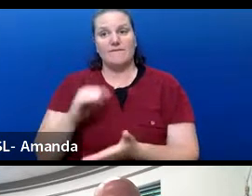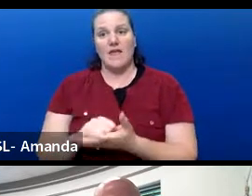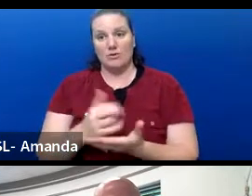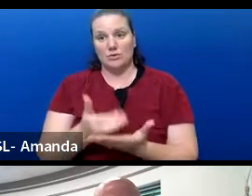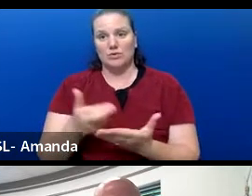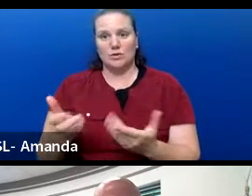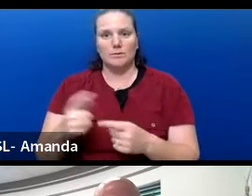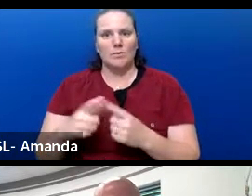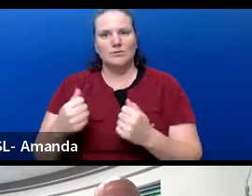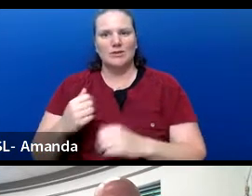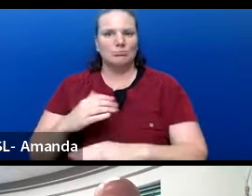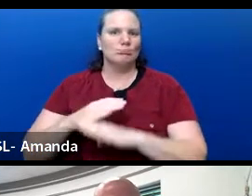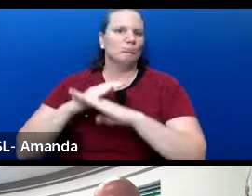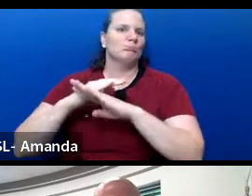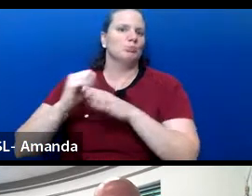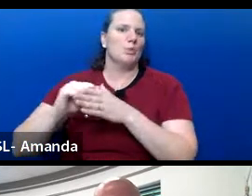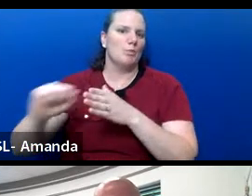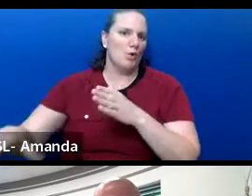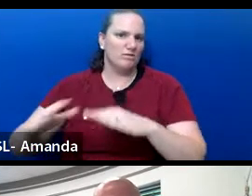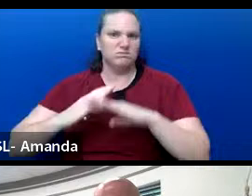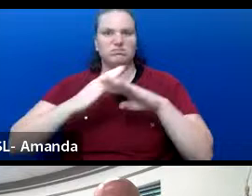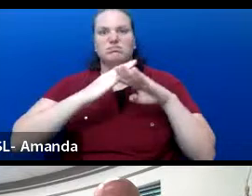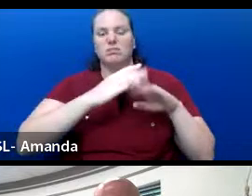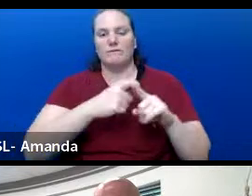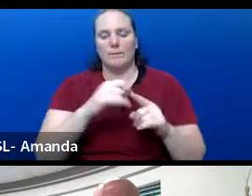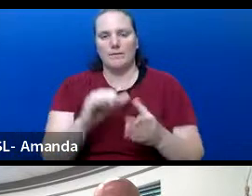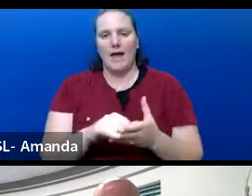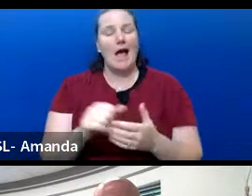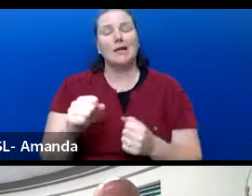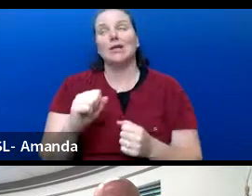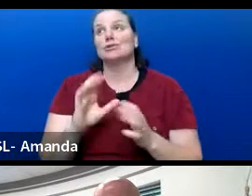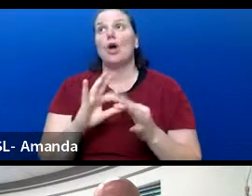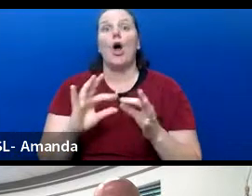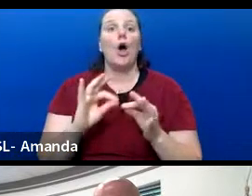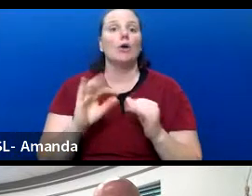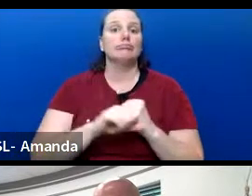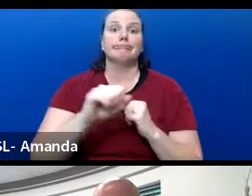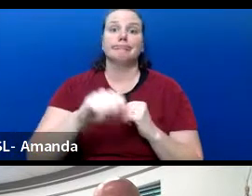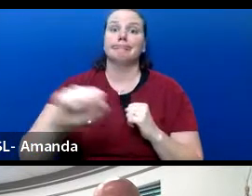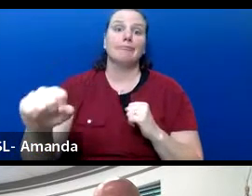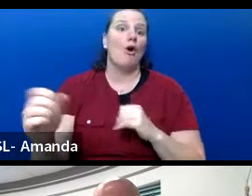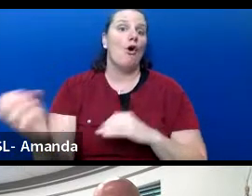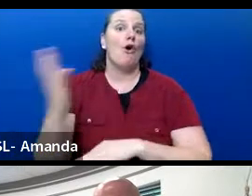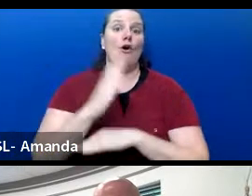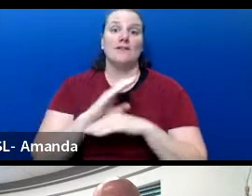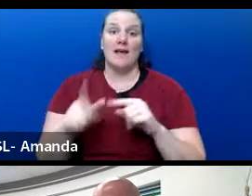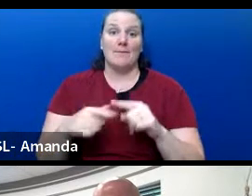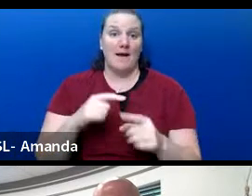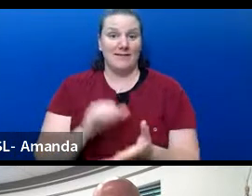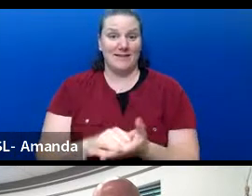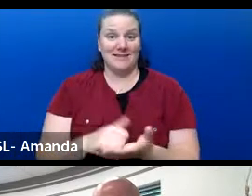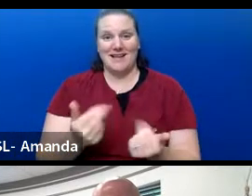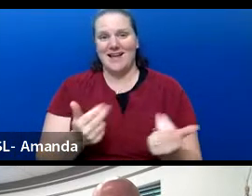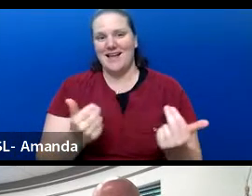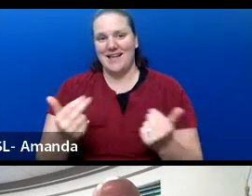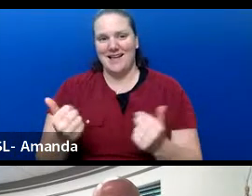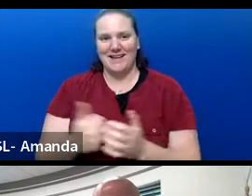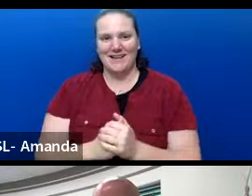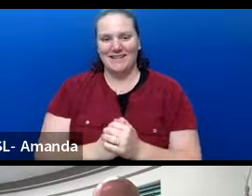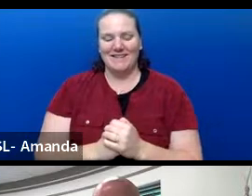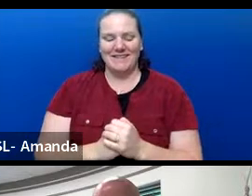these hurdles is part of it. I could talk all day about this, by the way. Mary Ann, I know nothing about this, by